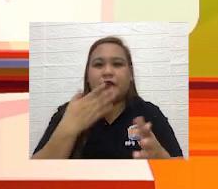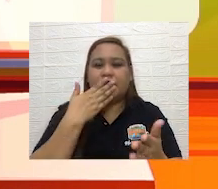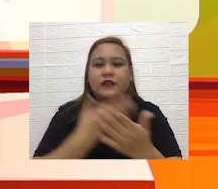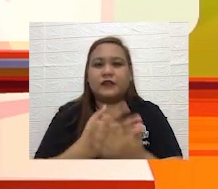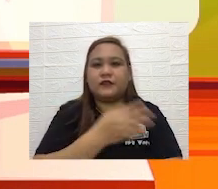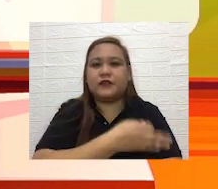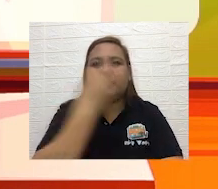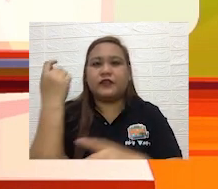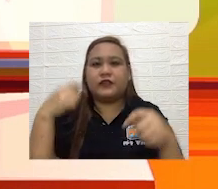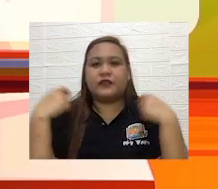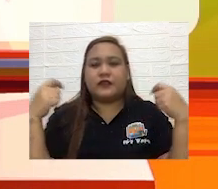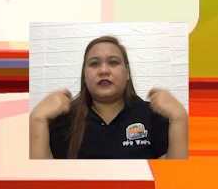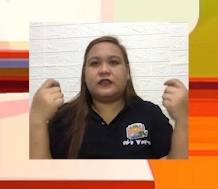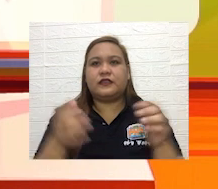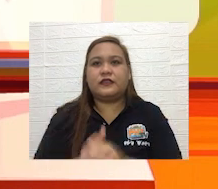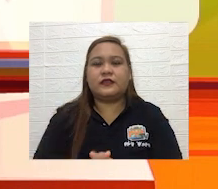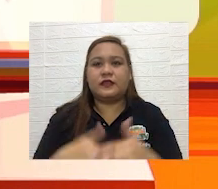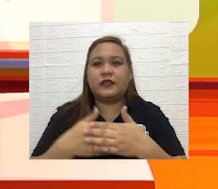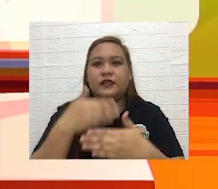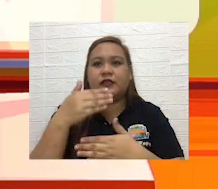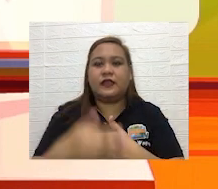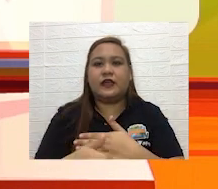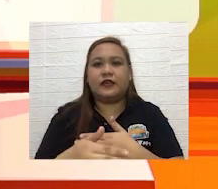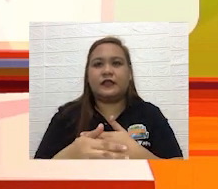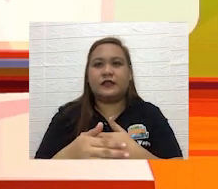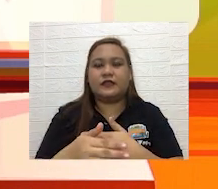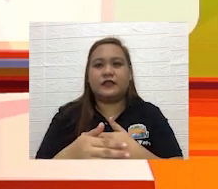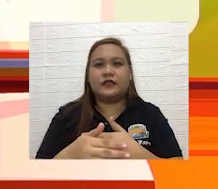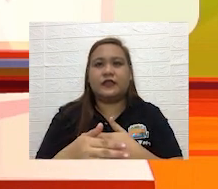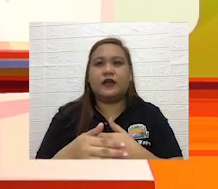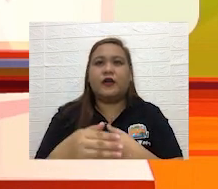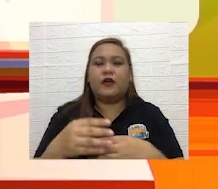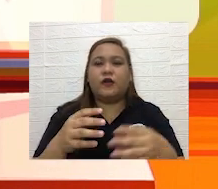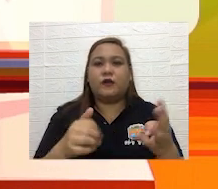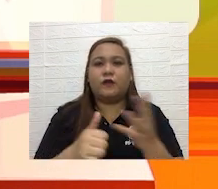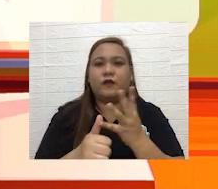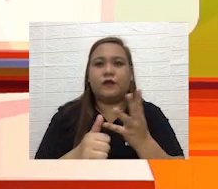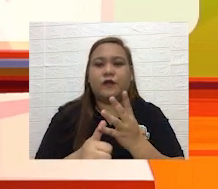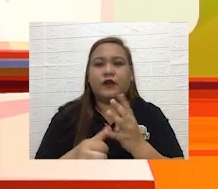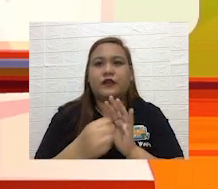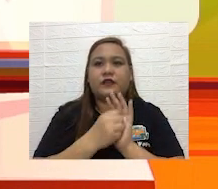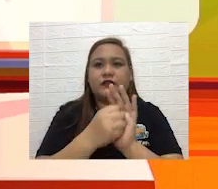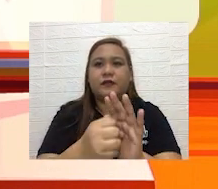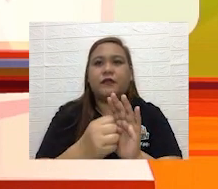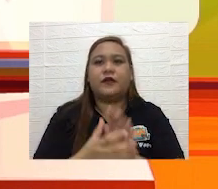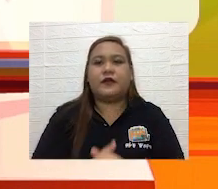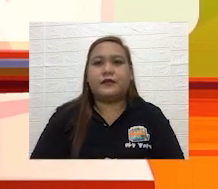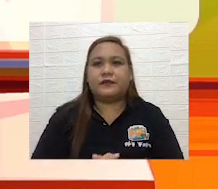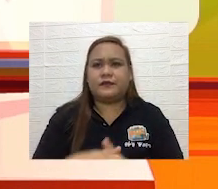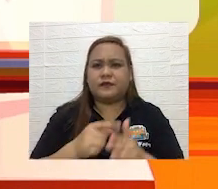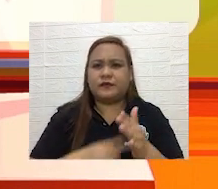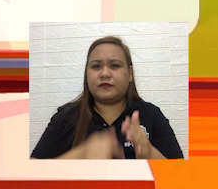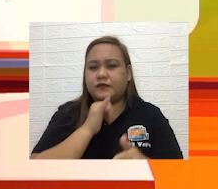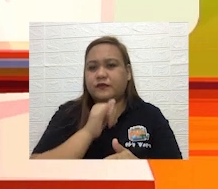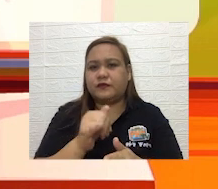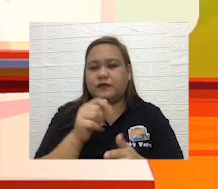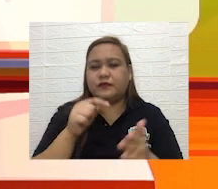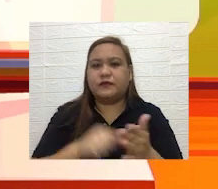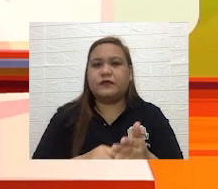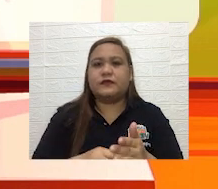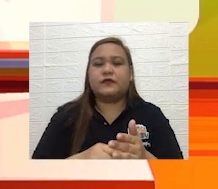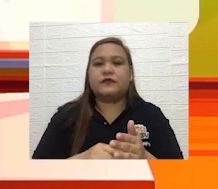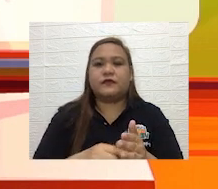teens. Next word. Let us have the fourth symbol. What is this symbol?